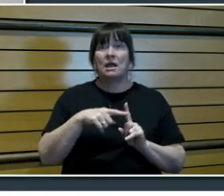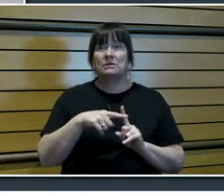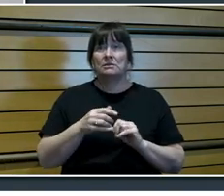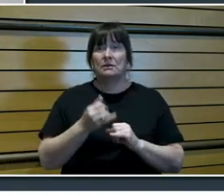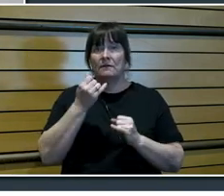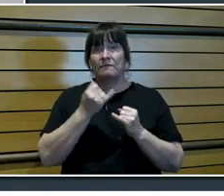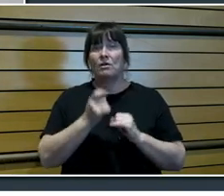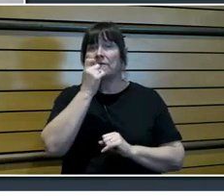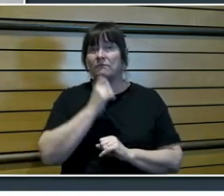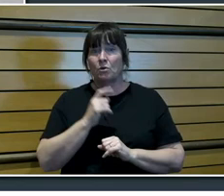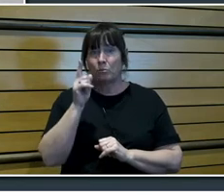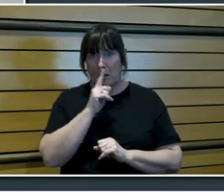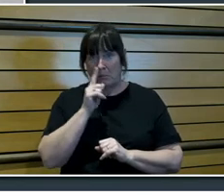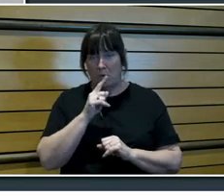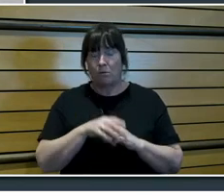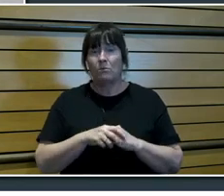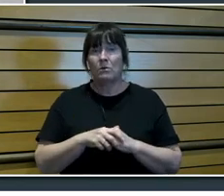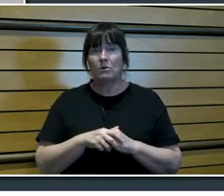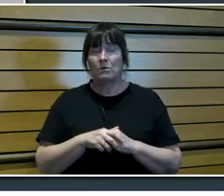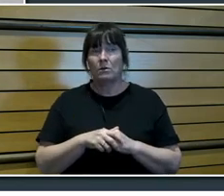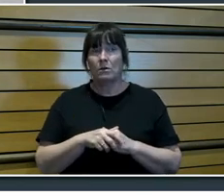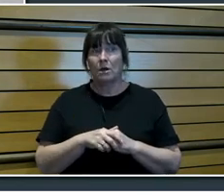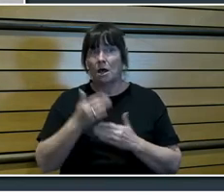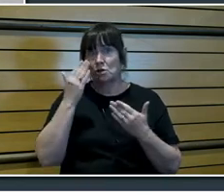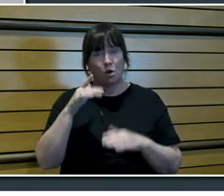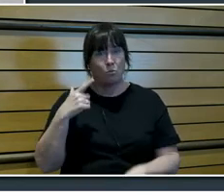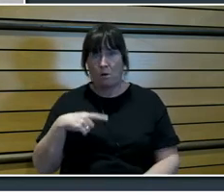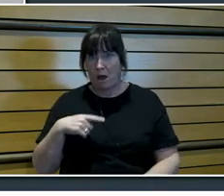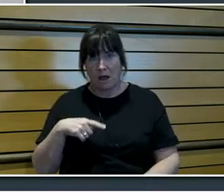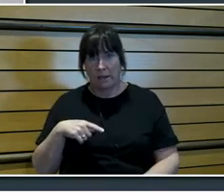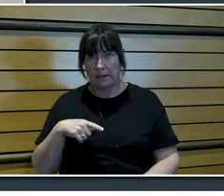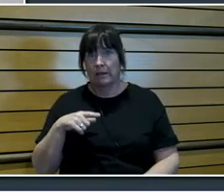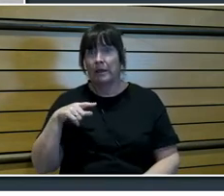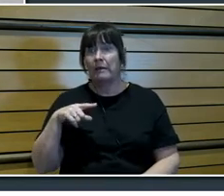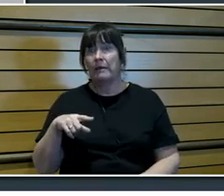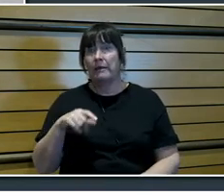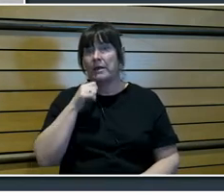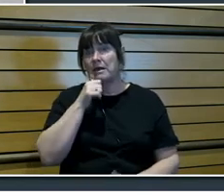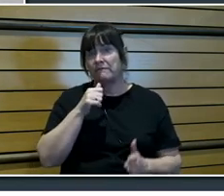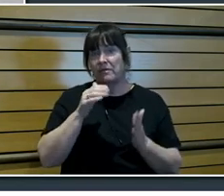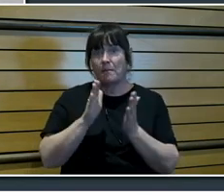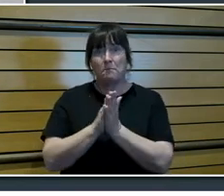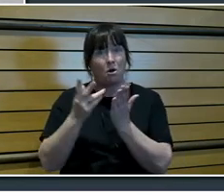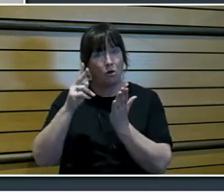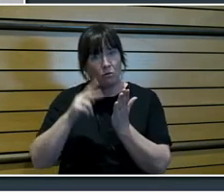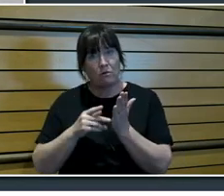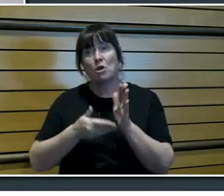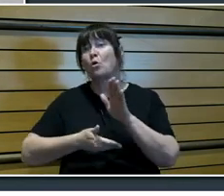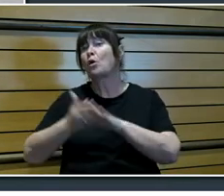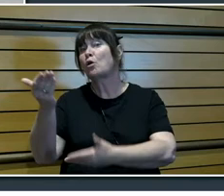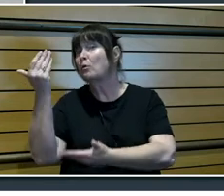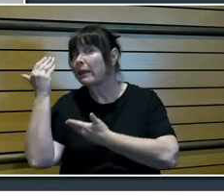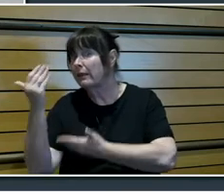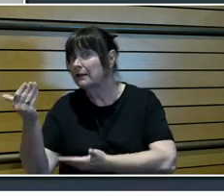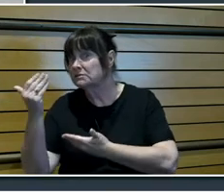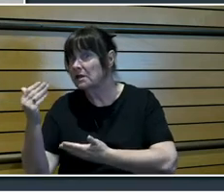very few people, I don't know why, after they read Constantine or attend a lecture of Constantine,